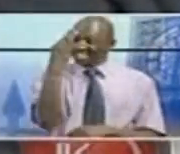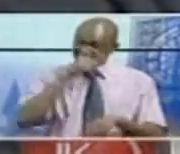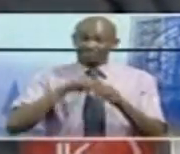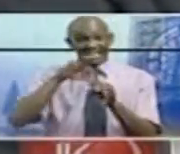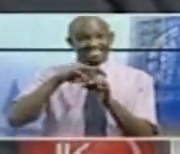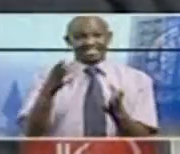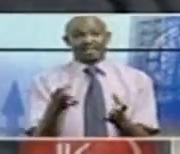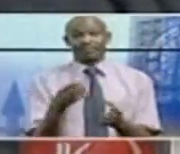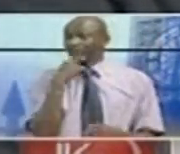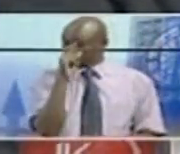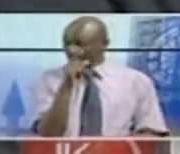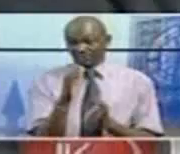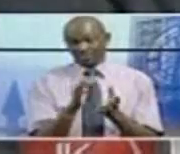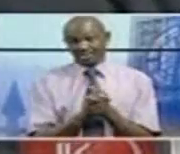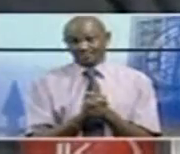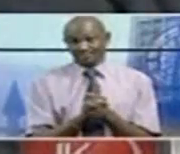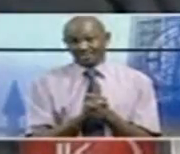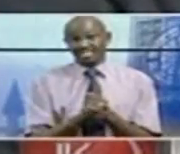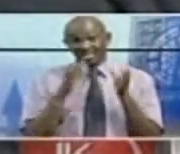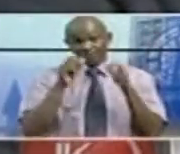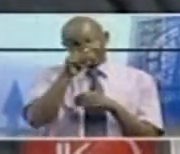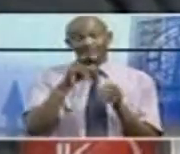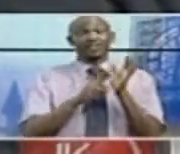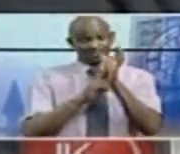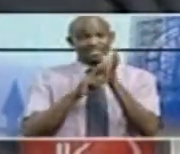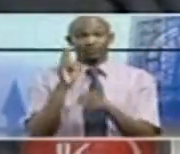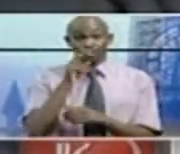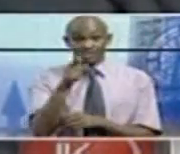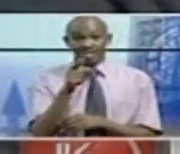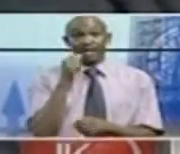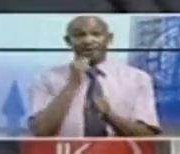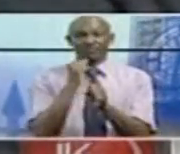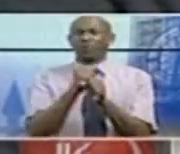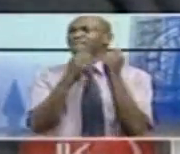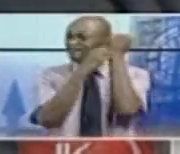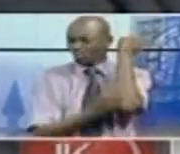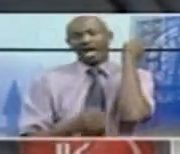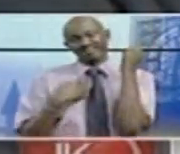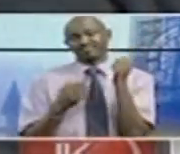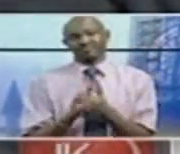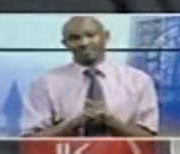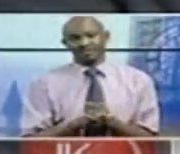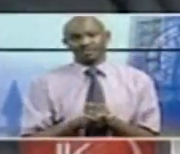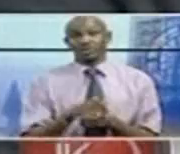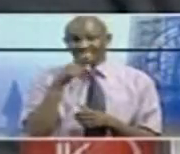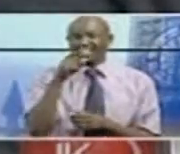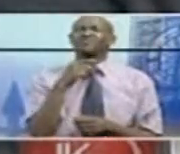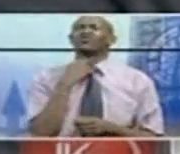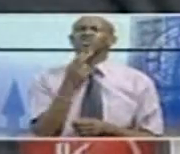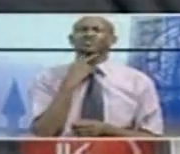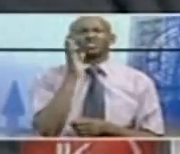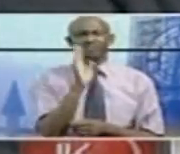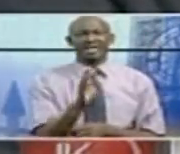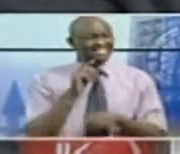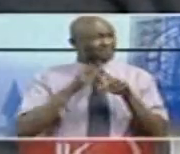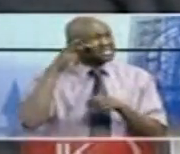three times. Let me tell you something. If you are here on behalf of Uhuru Kenyatta, you are performing very poorly. Let me tell you, in fact, you sound. The